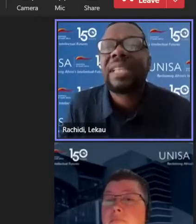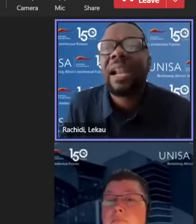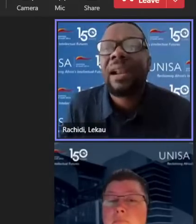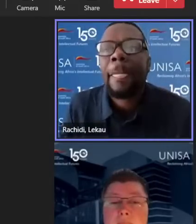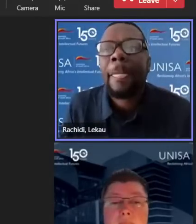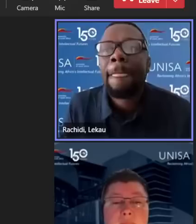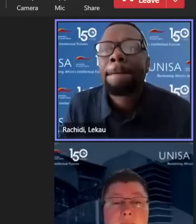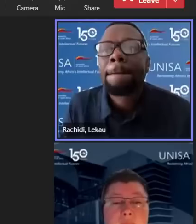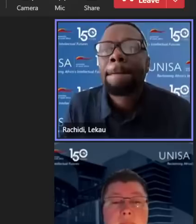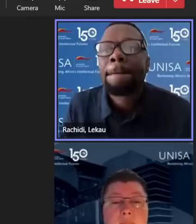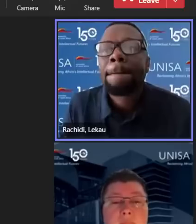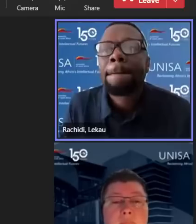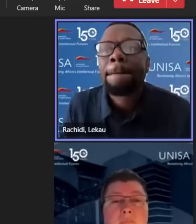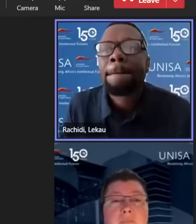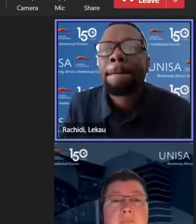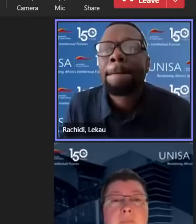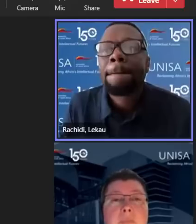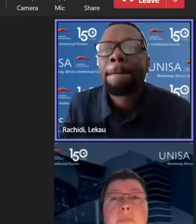to you, Lizelle.